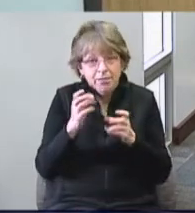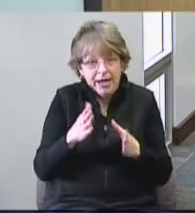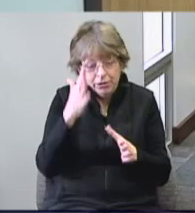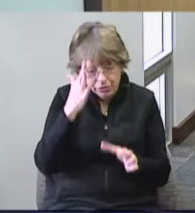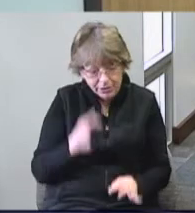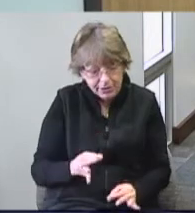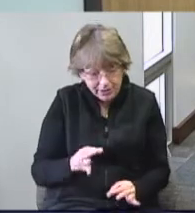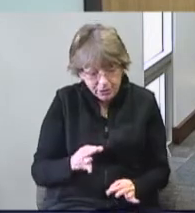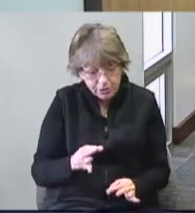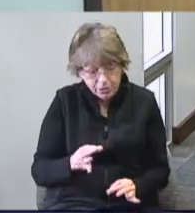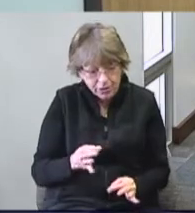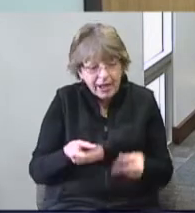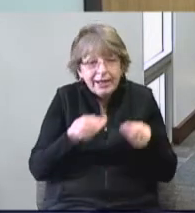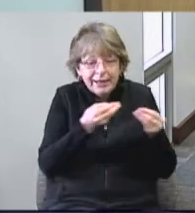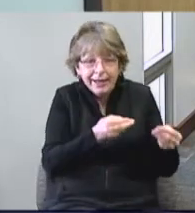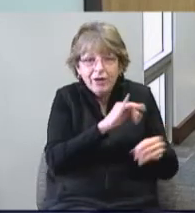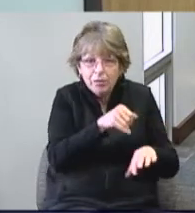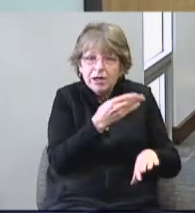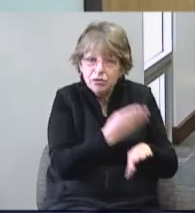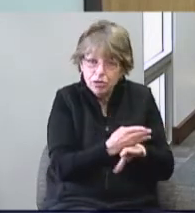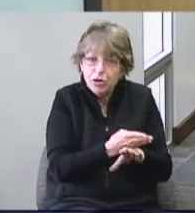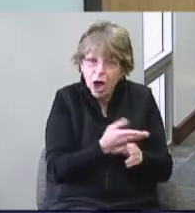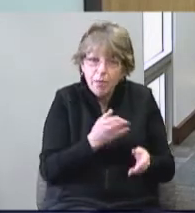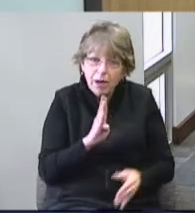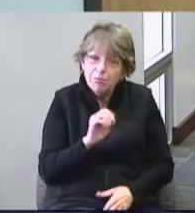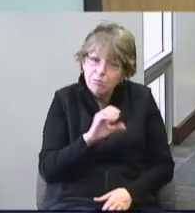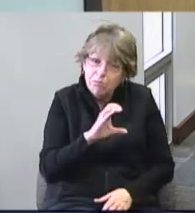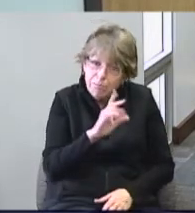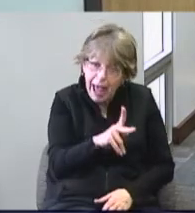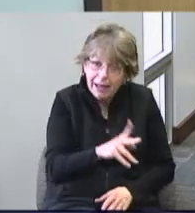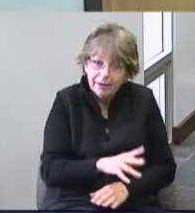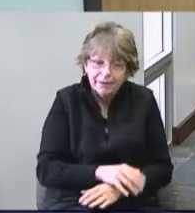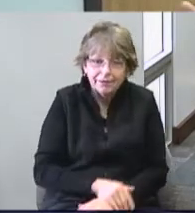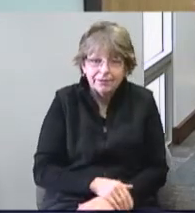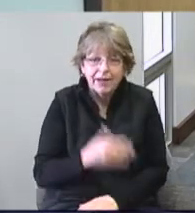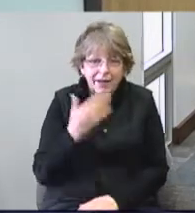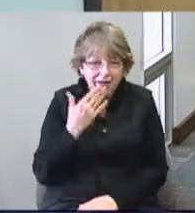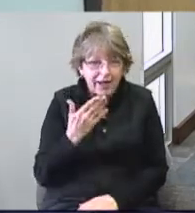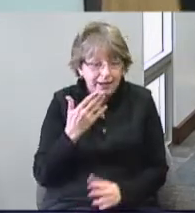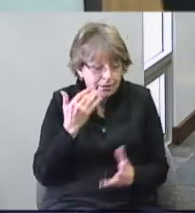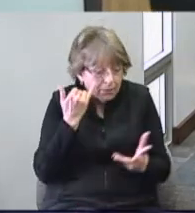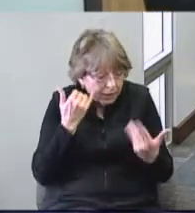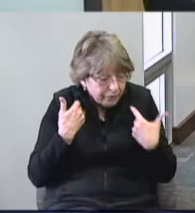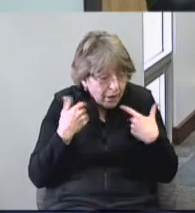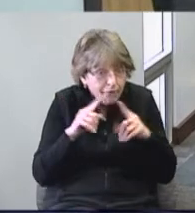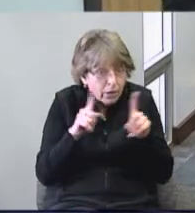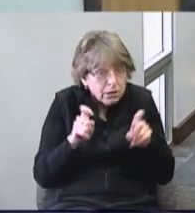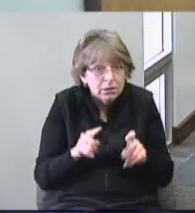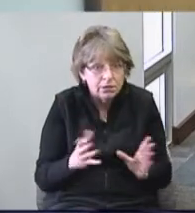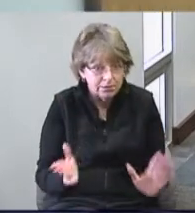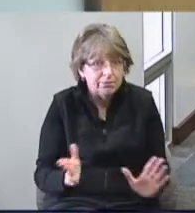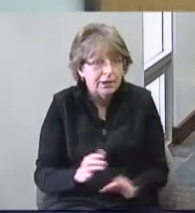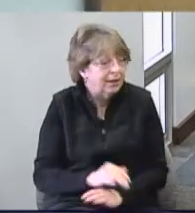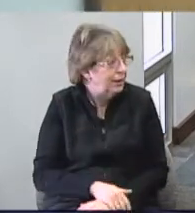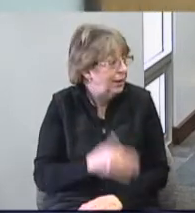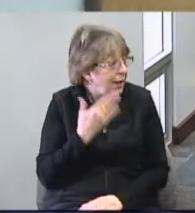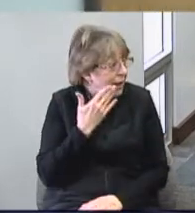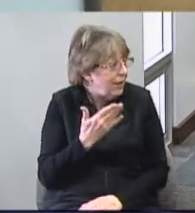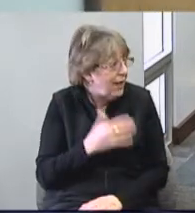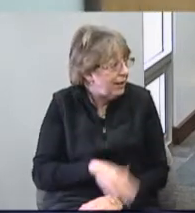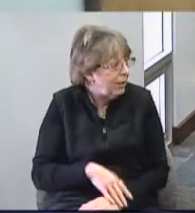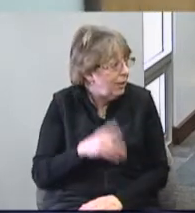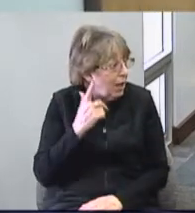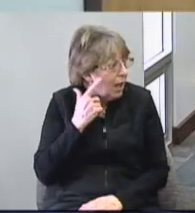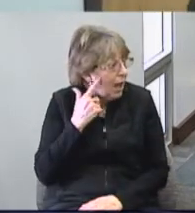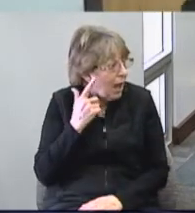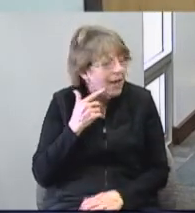decision, and reinstate Officer Malvo to the police department. Thank you. Now, do you have any questions? Thank you. I think